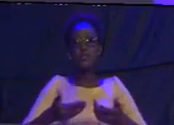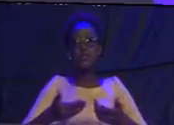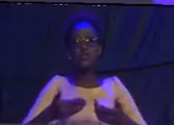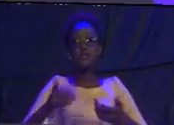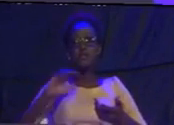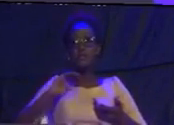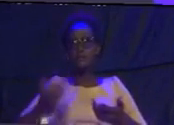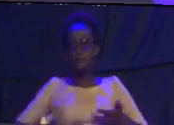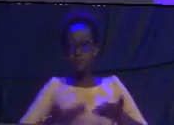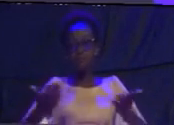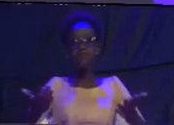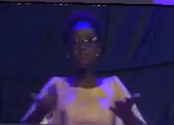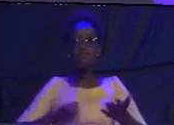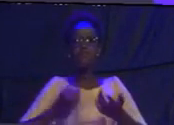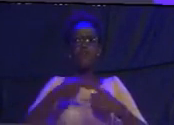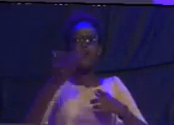women